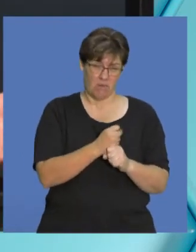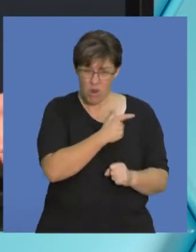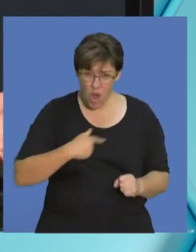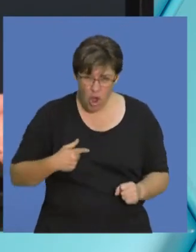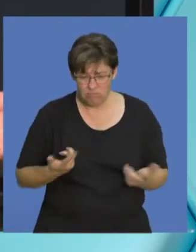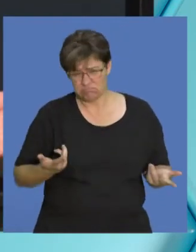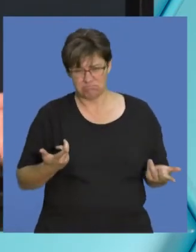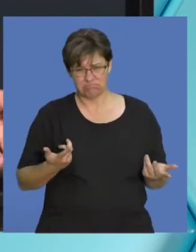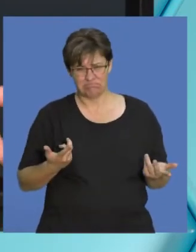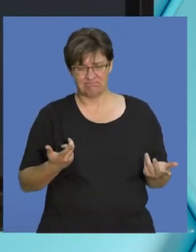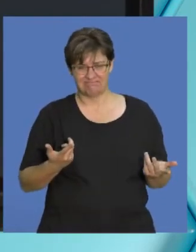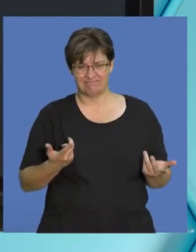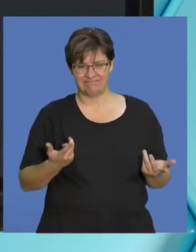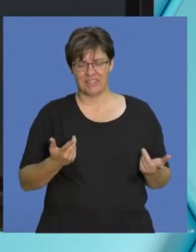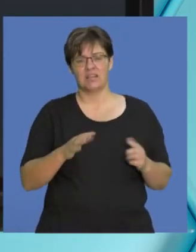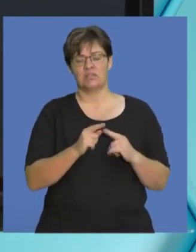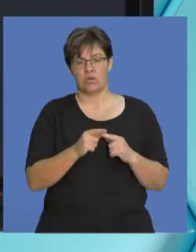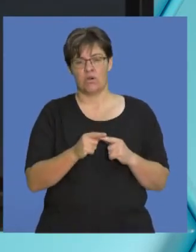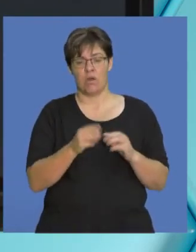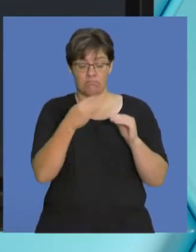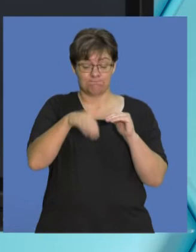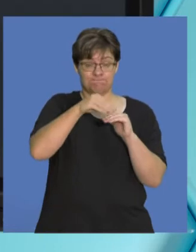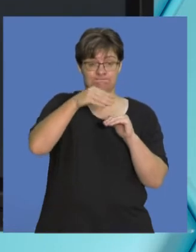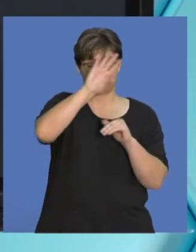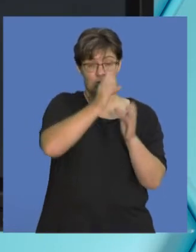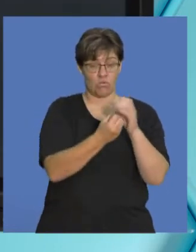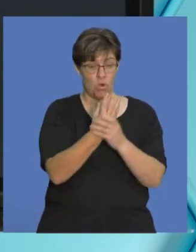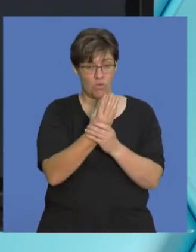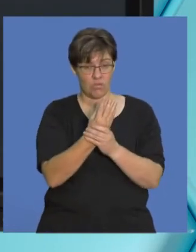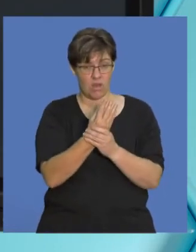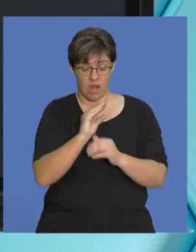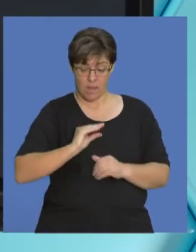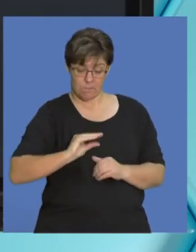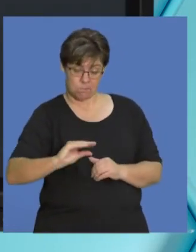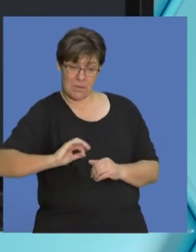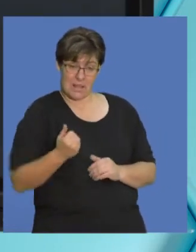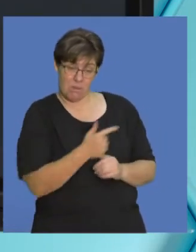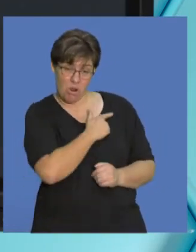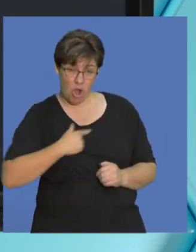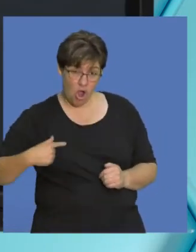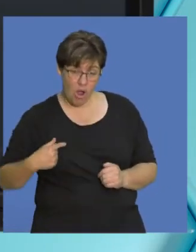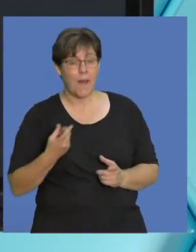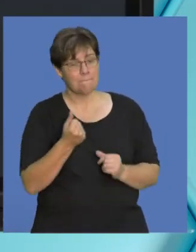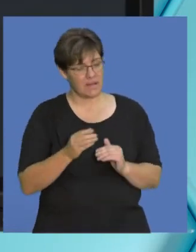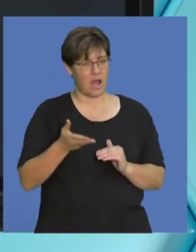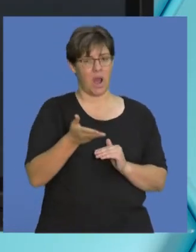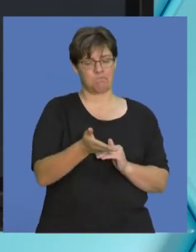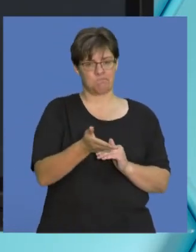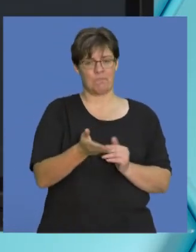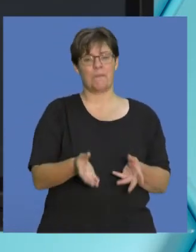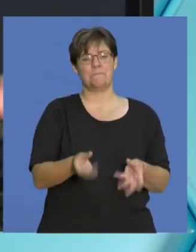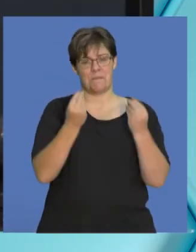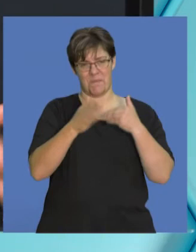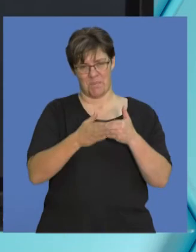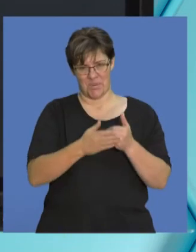really that much of a long time. And remember, with compound growth, the longer your investment is, the more money you are more likely to